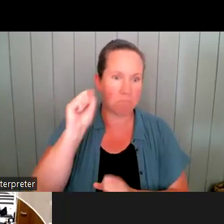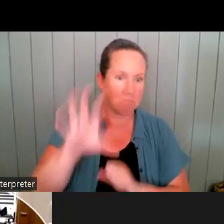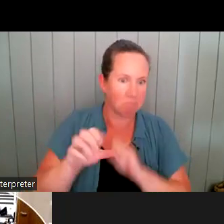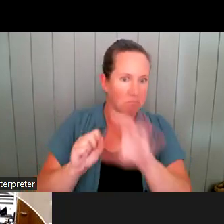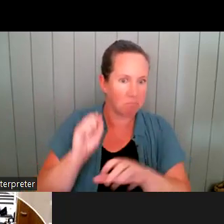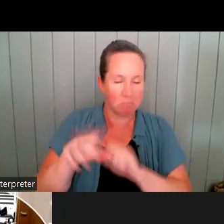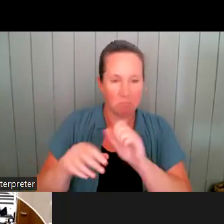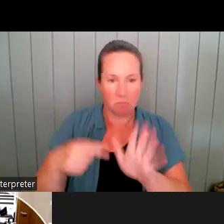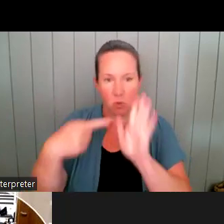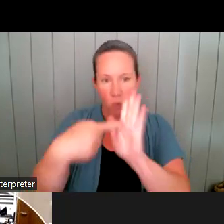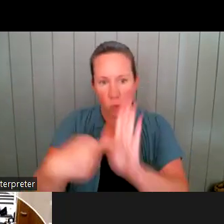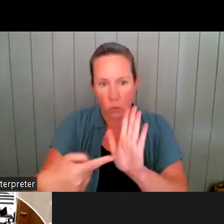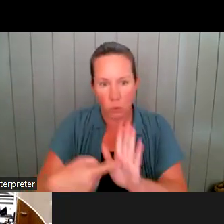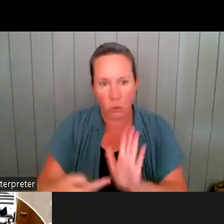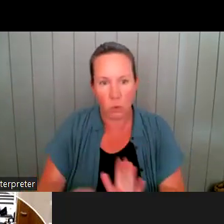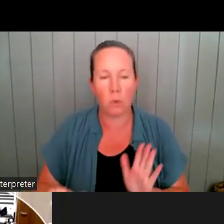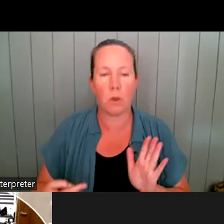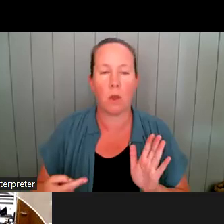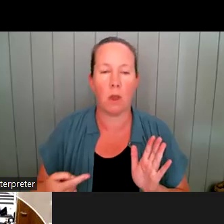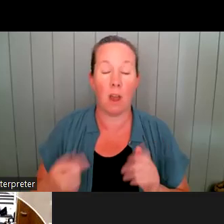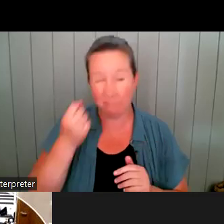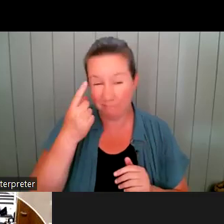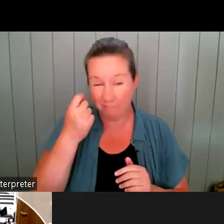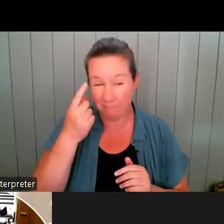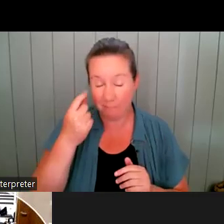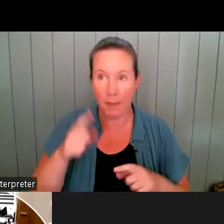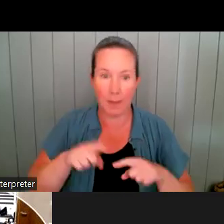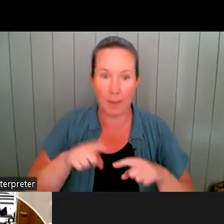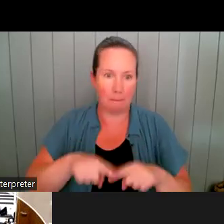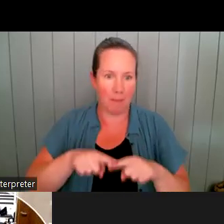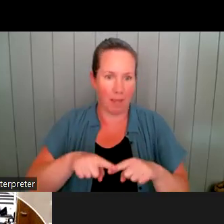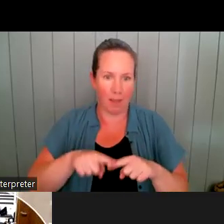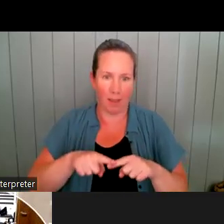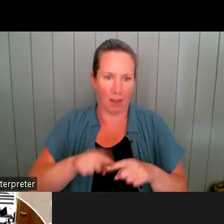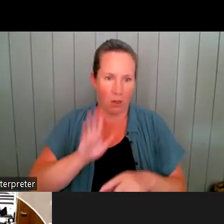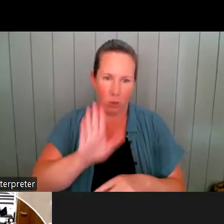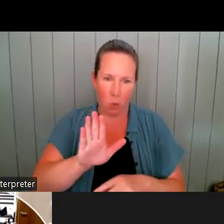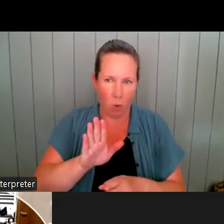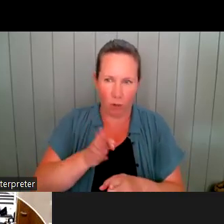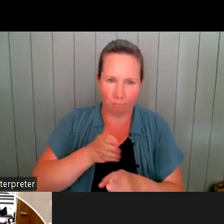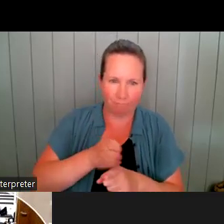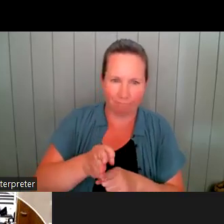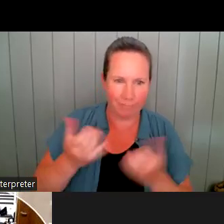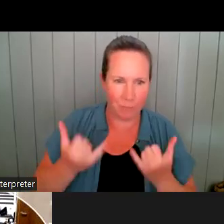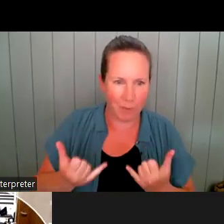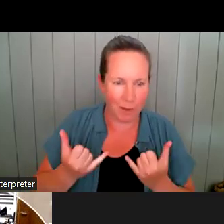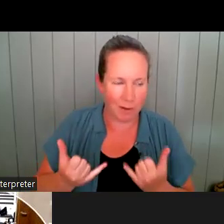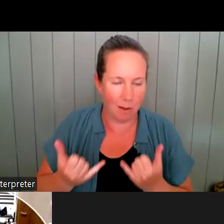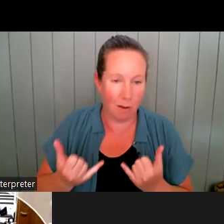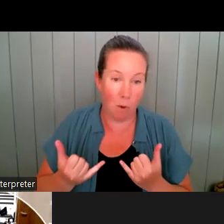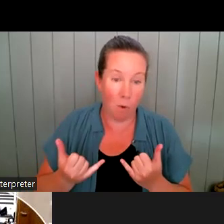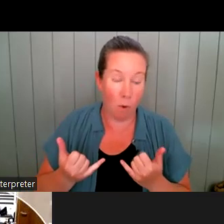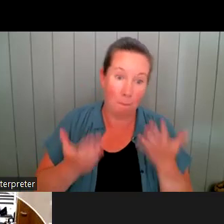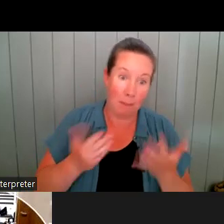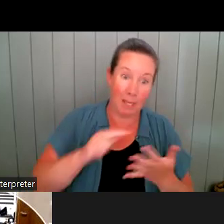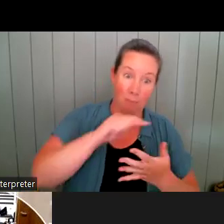truth is that sort of depending on where you are in your job search, you can sort of select any of